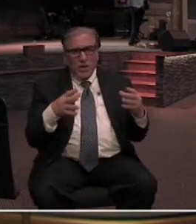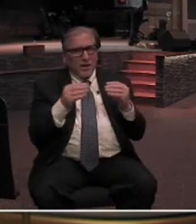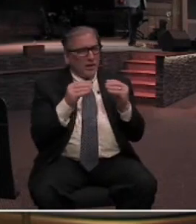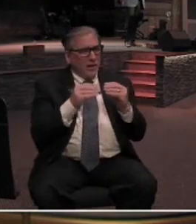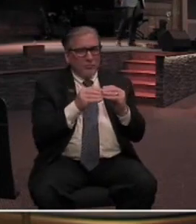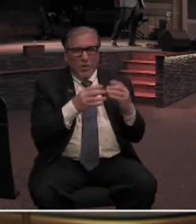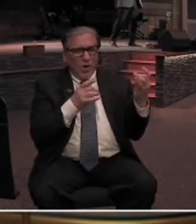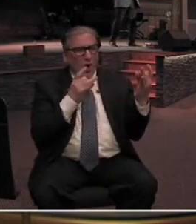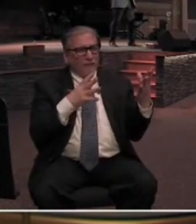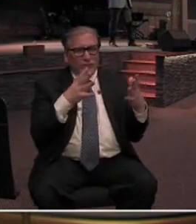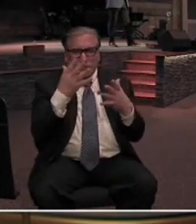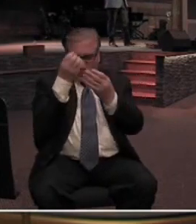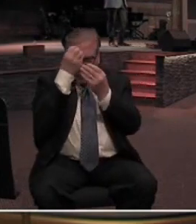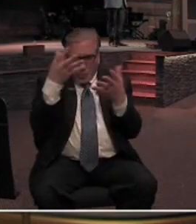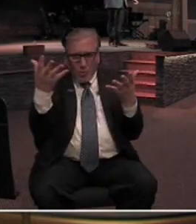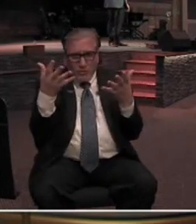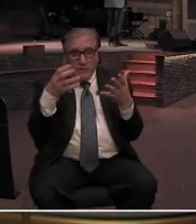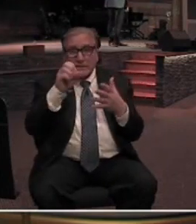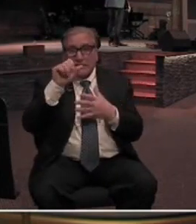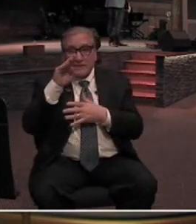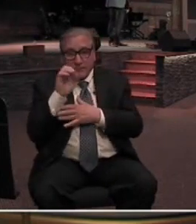this, Samuel dies.